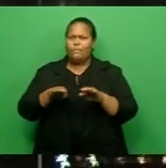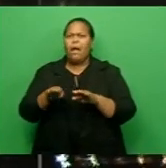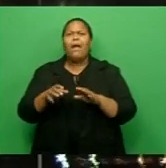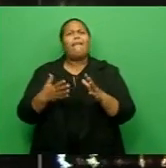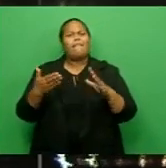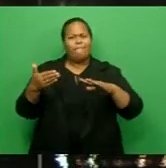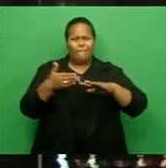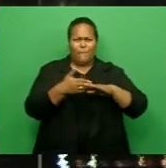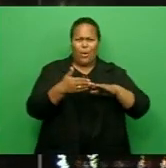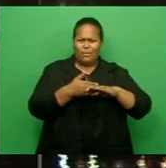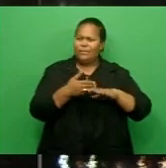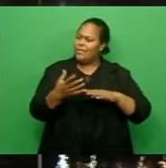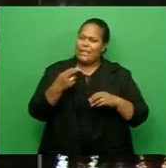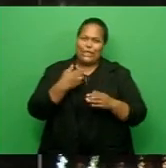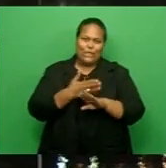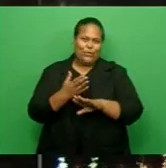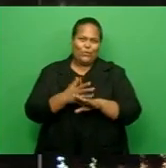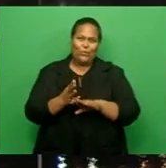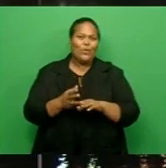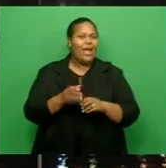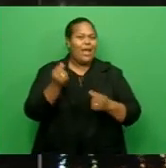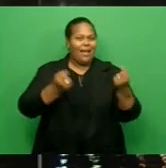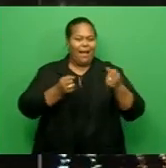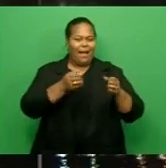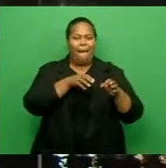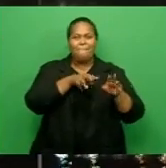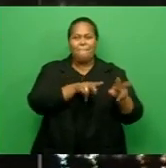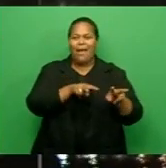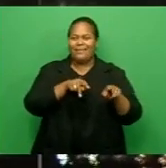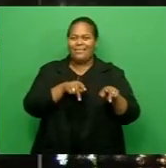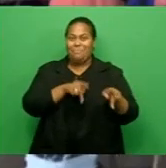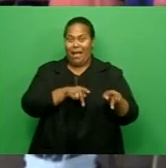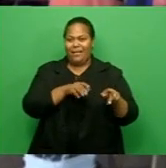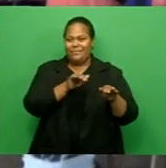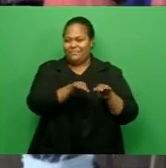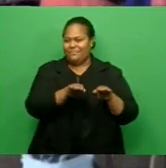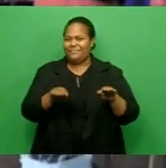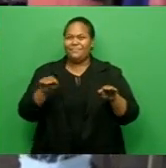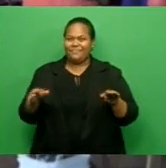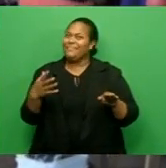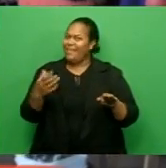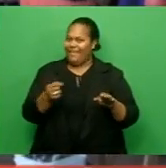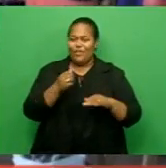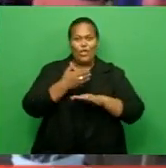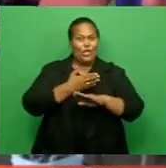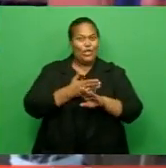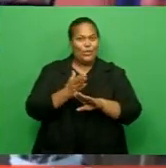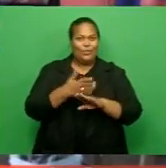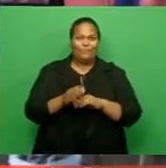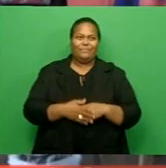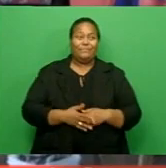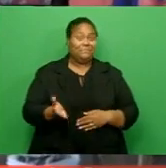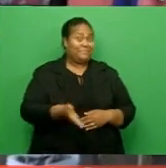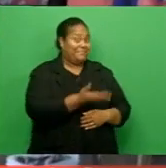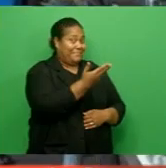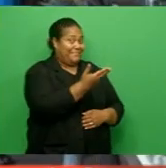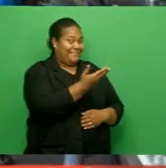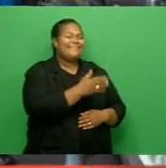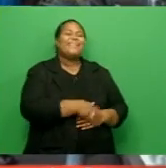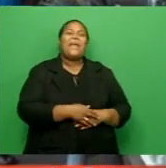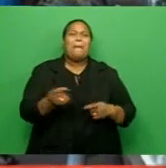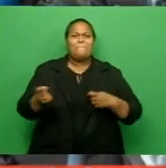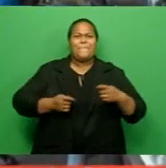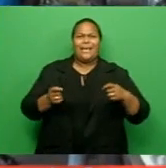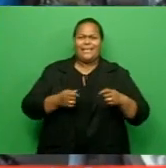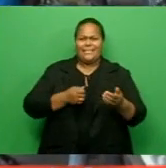ferry passengers, and a car park. Eleanor Tarangaivu has more. Good news for Number Wallu market vendors. The Ministry